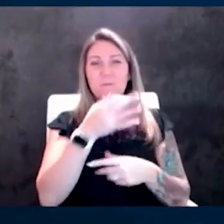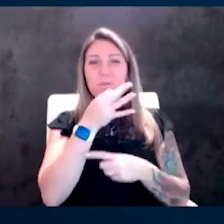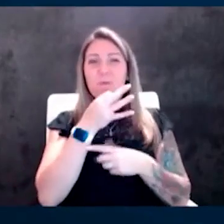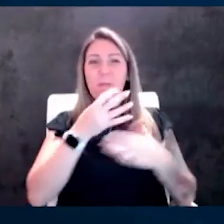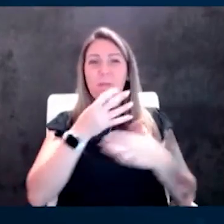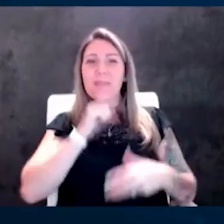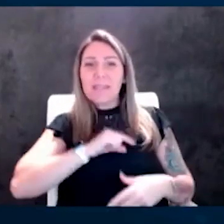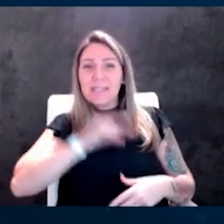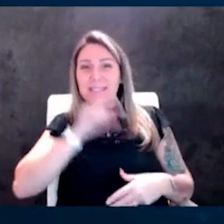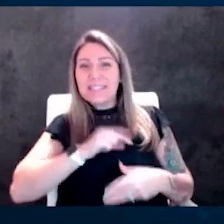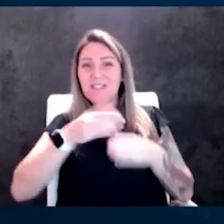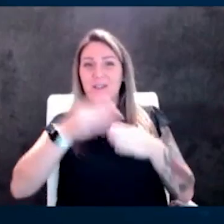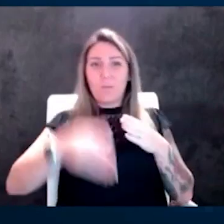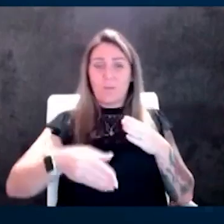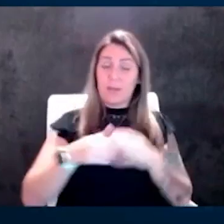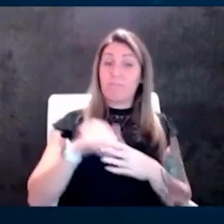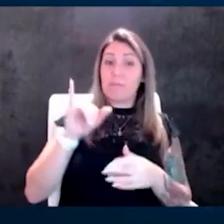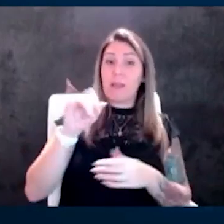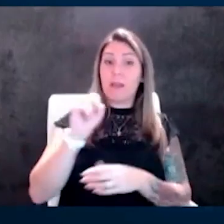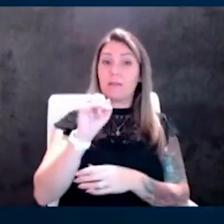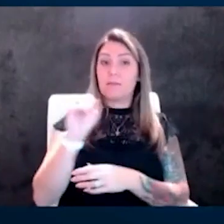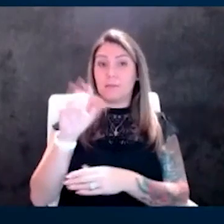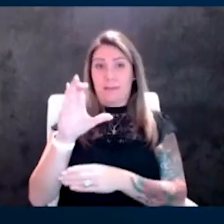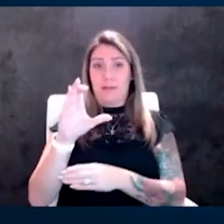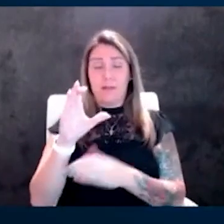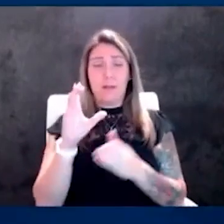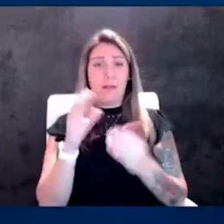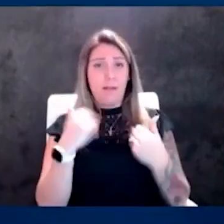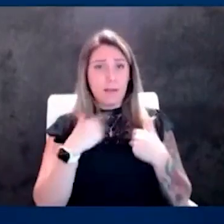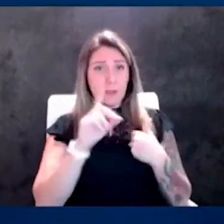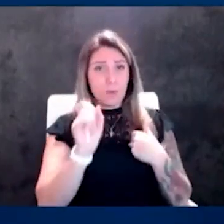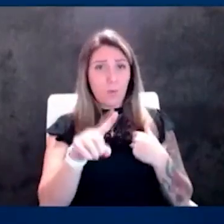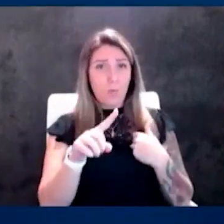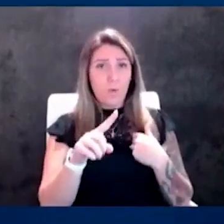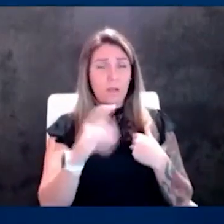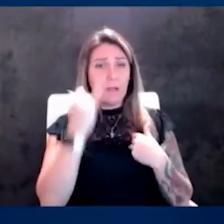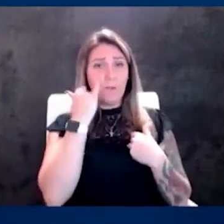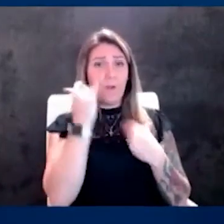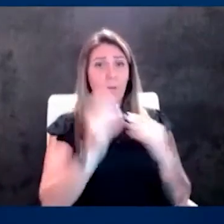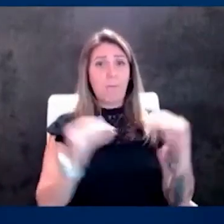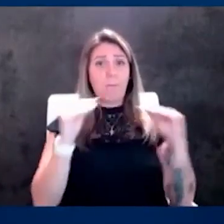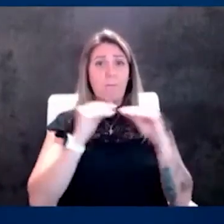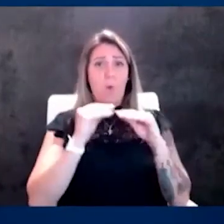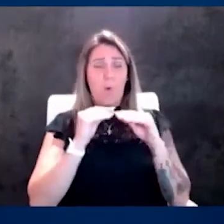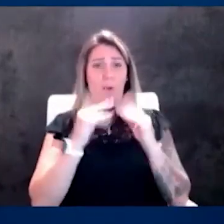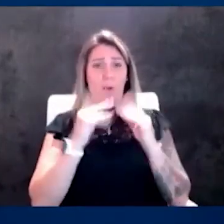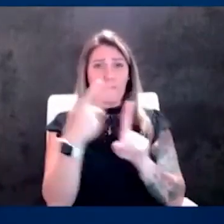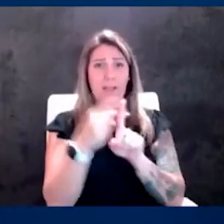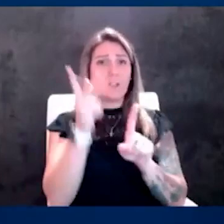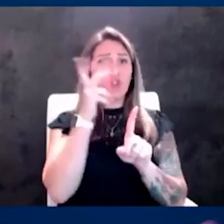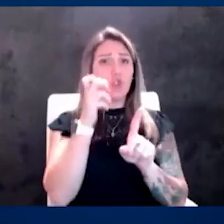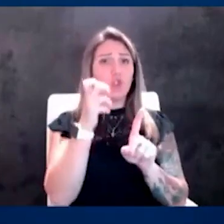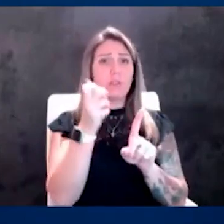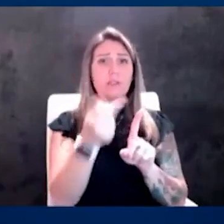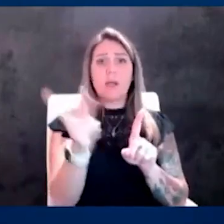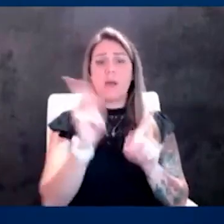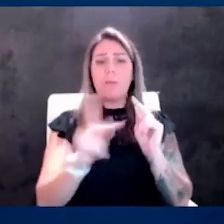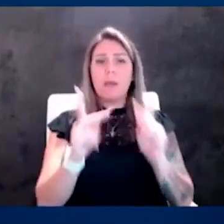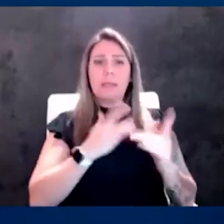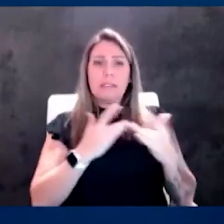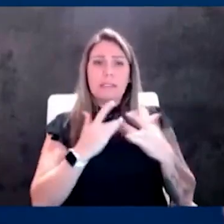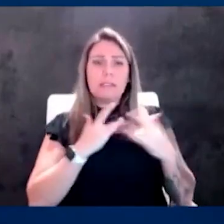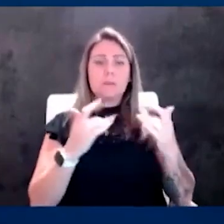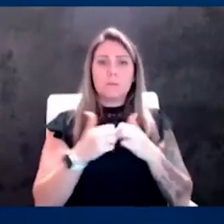question. He wants to know if more vaccinations, he's been hearing from some people who are concerned with more